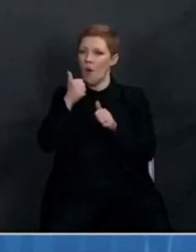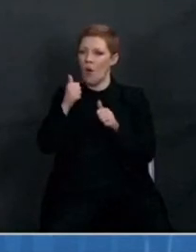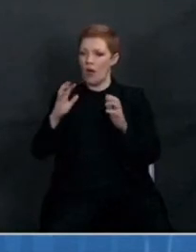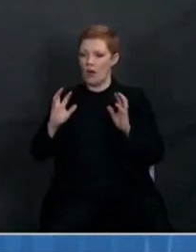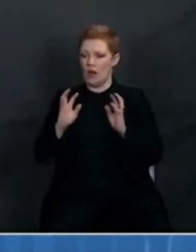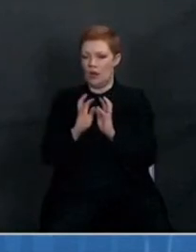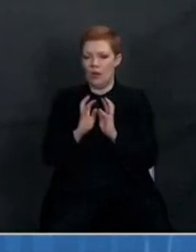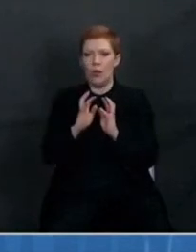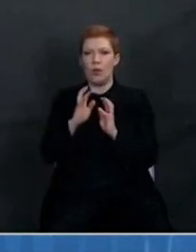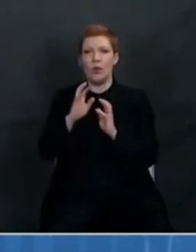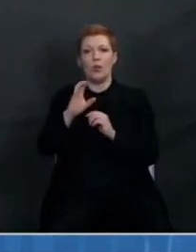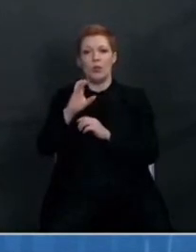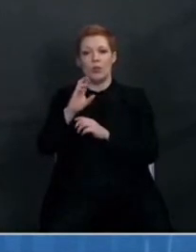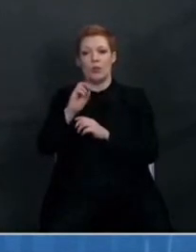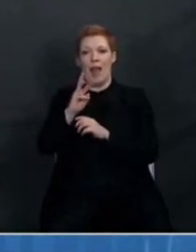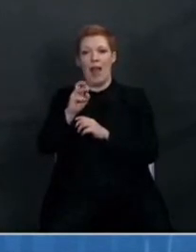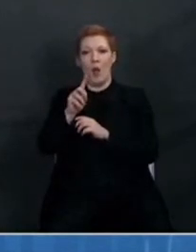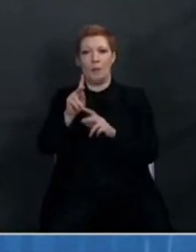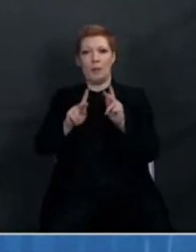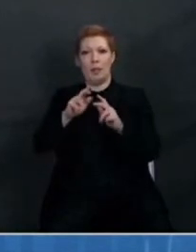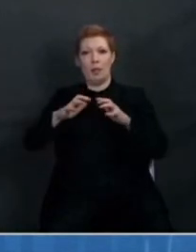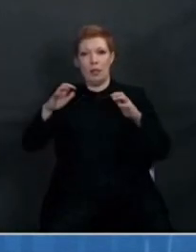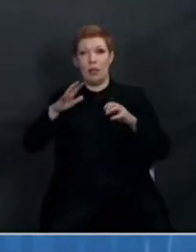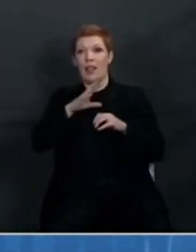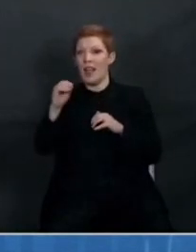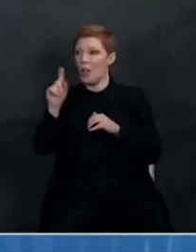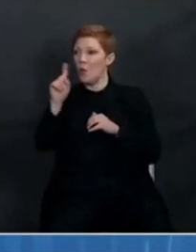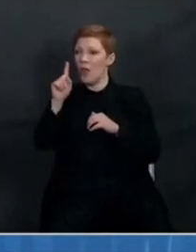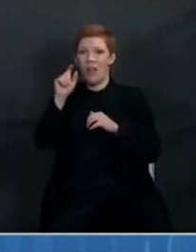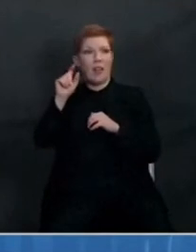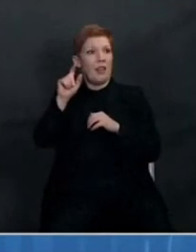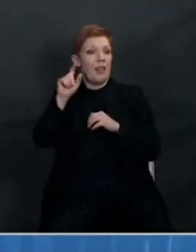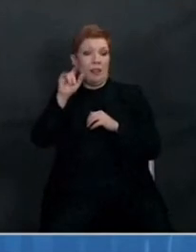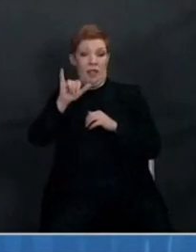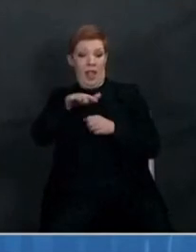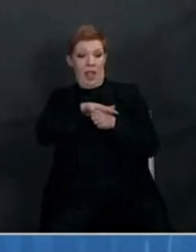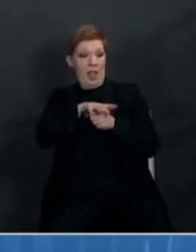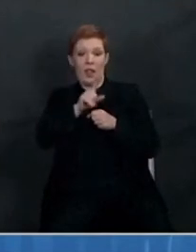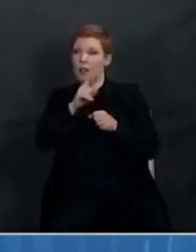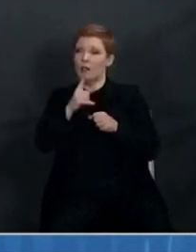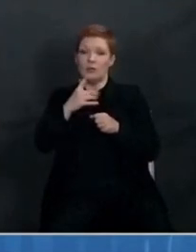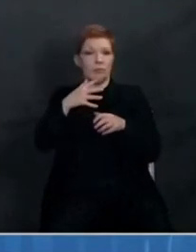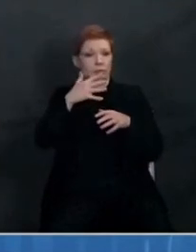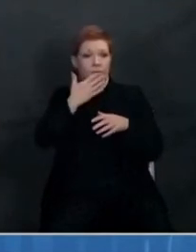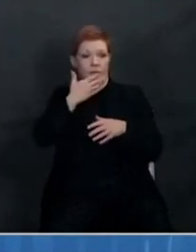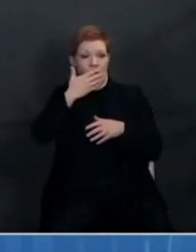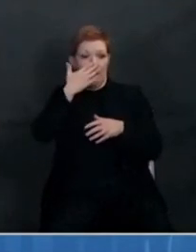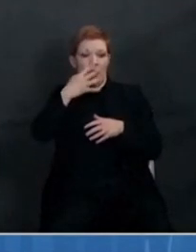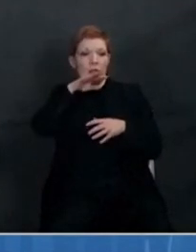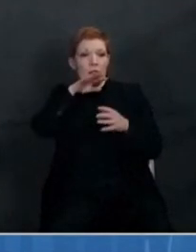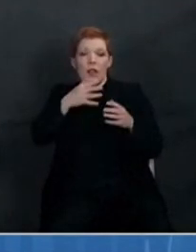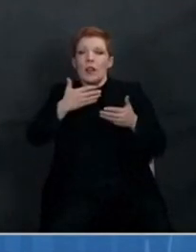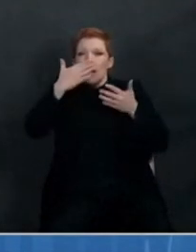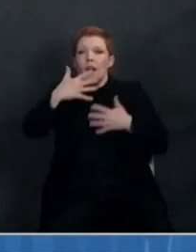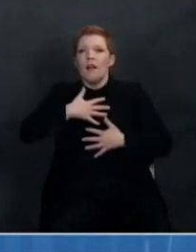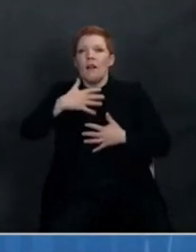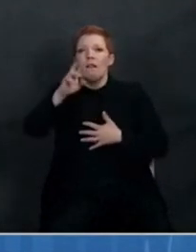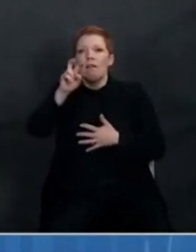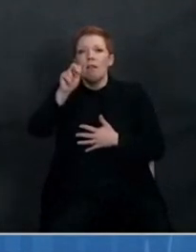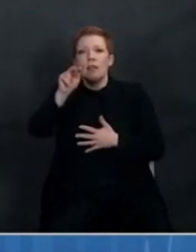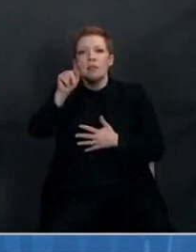areas. Third, now is not the time to travel, but if you must travel, you must wear a mask and follow